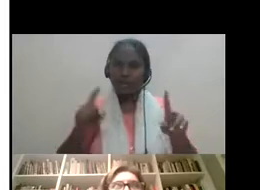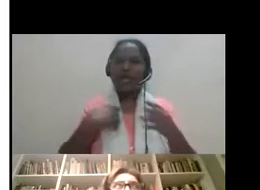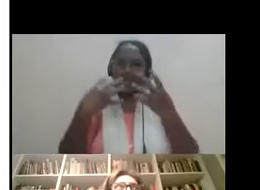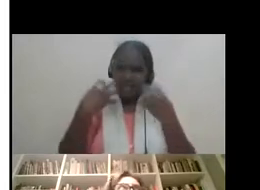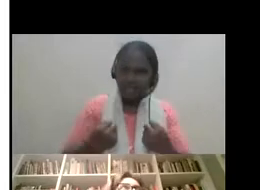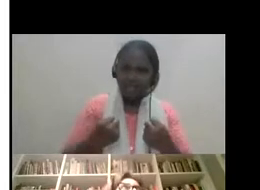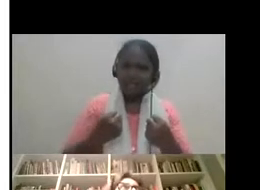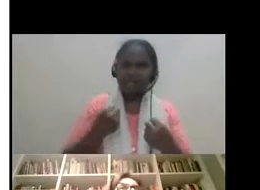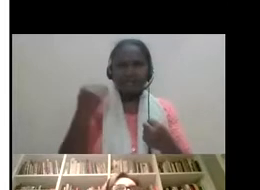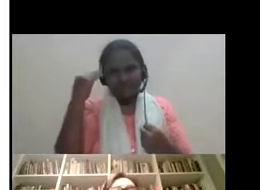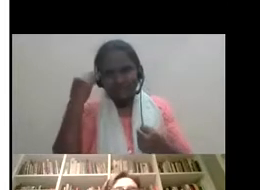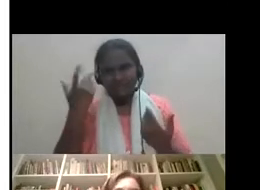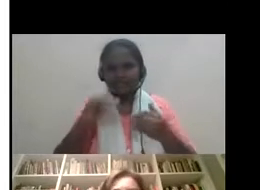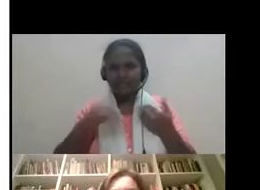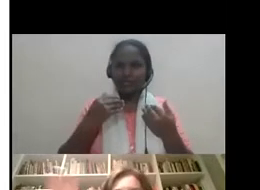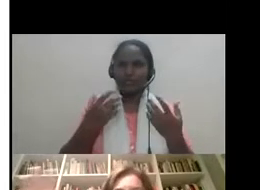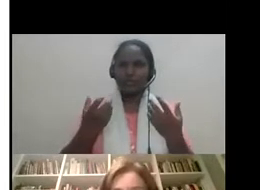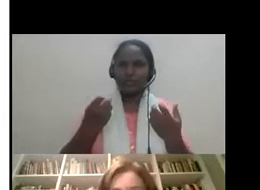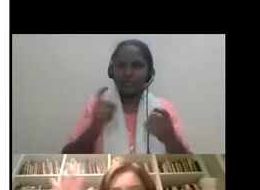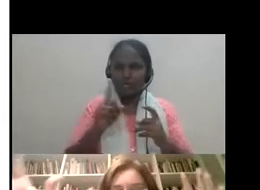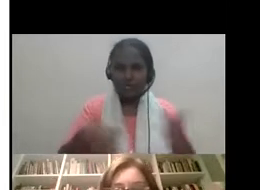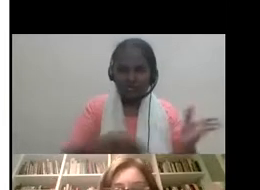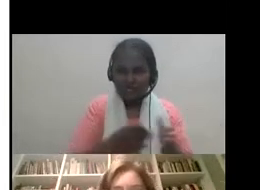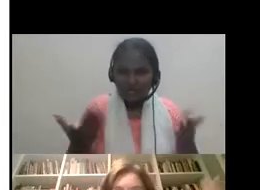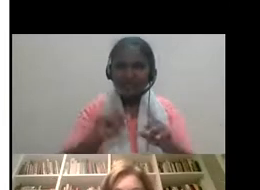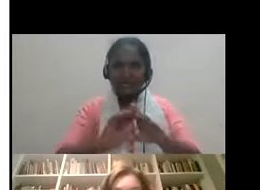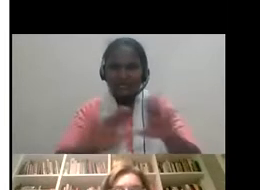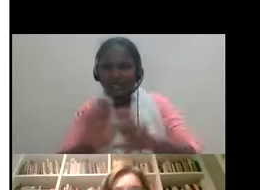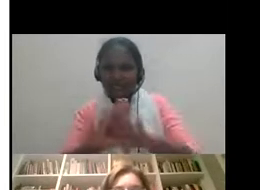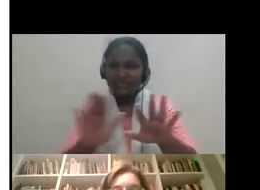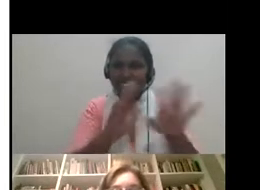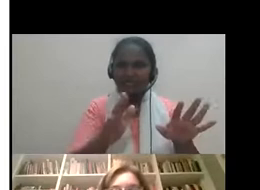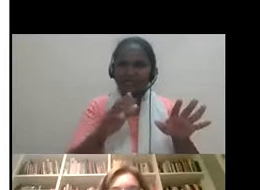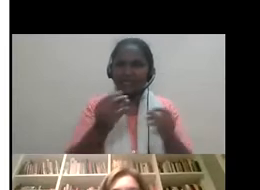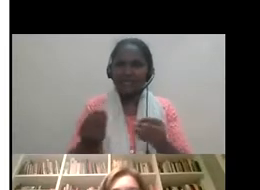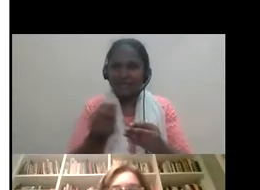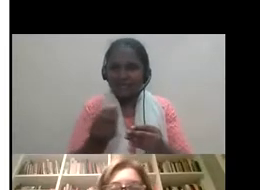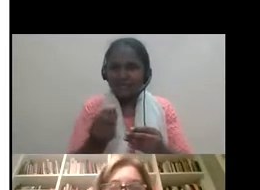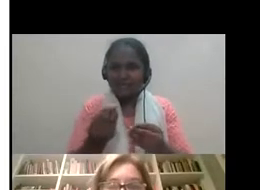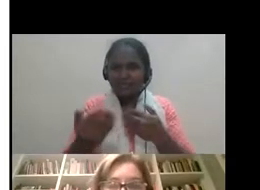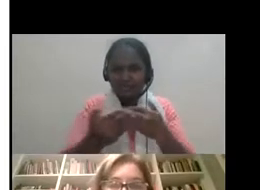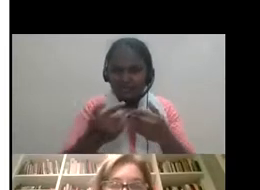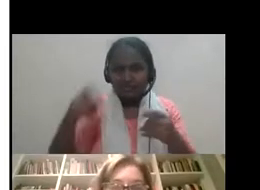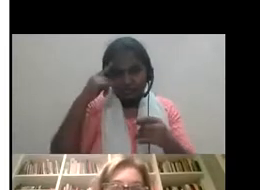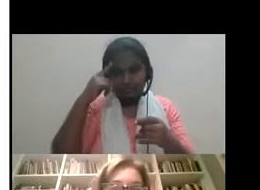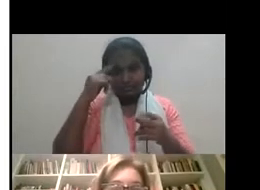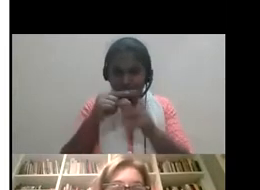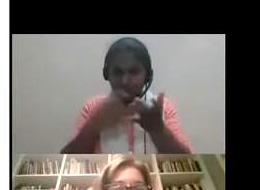a sense of oh my God, when this is going to finish, because it is actually a bit claustrophobic as